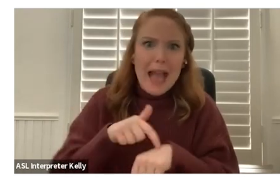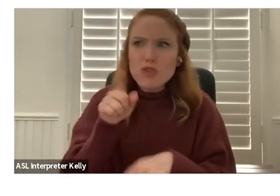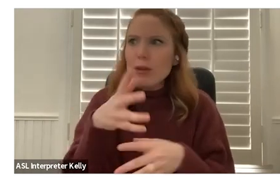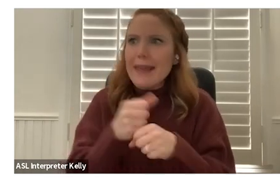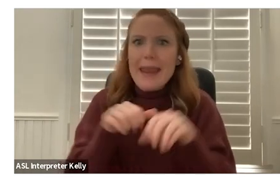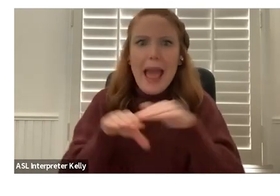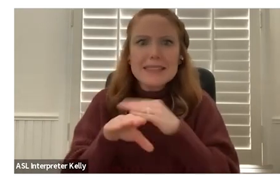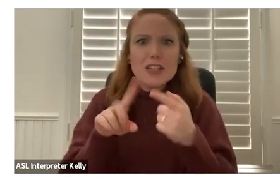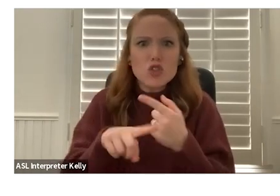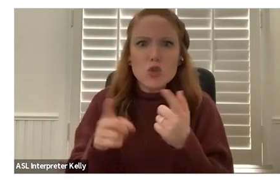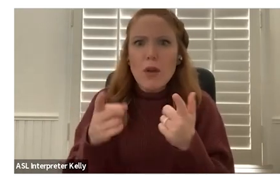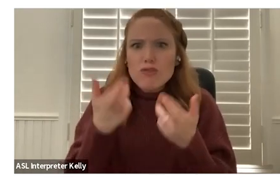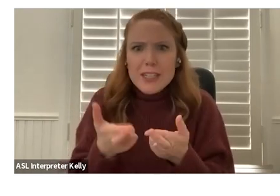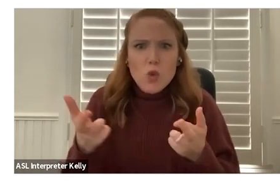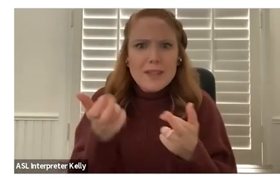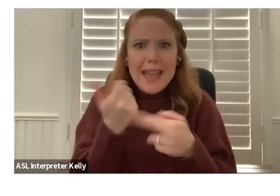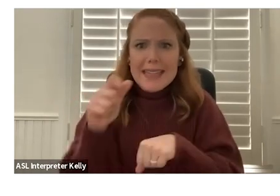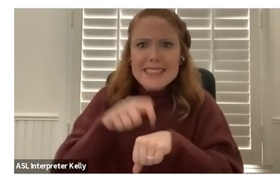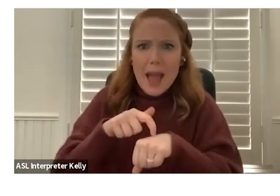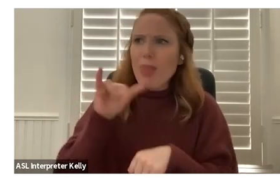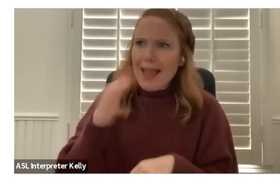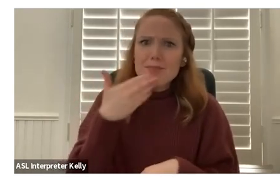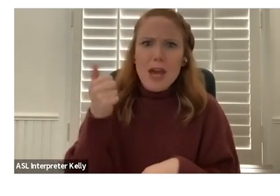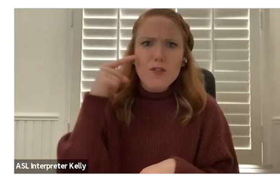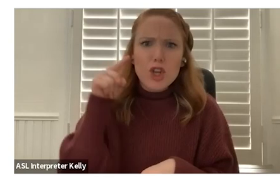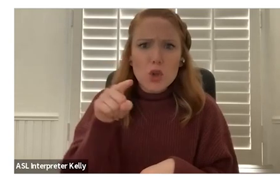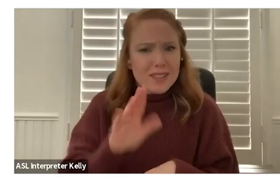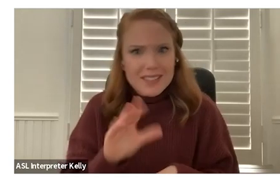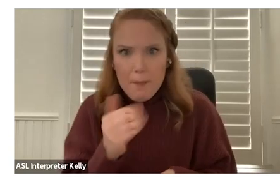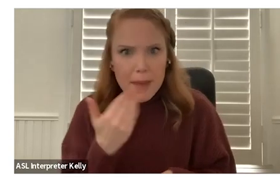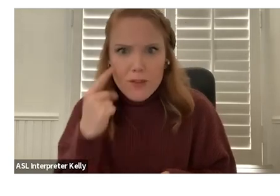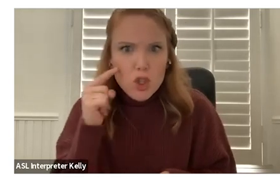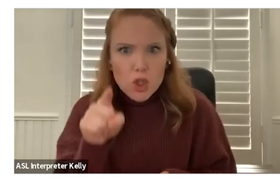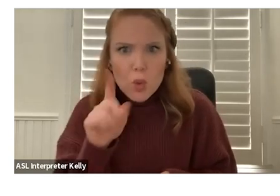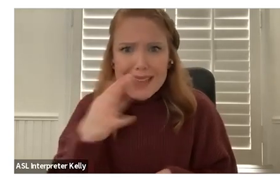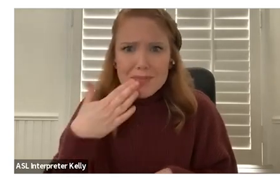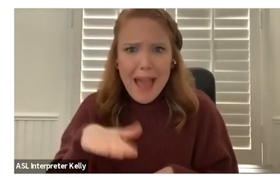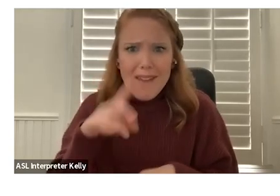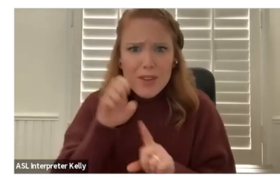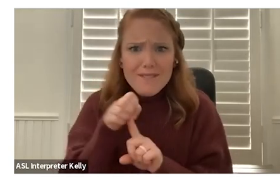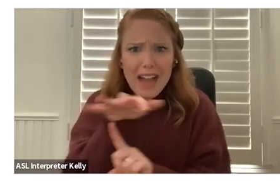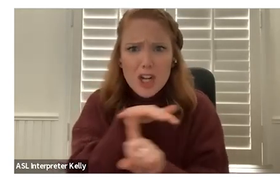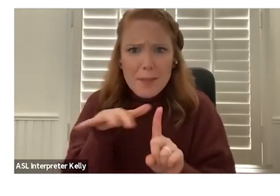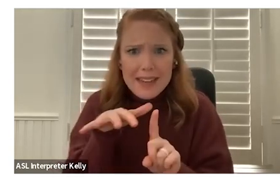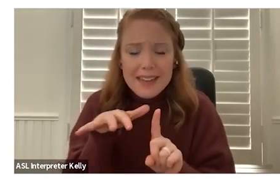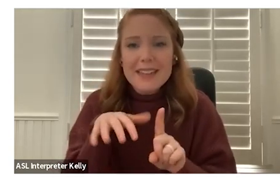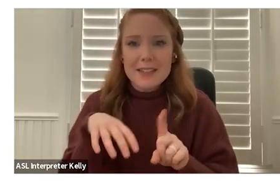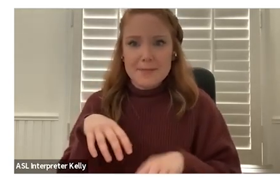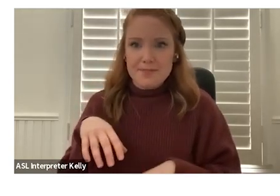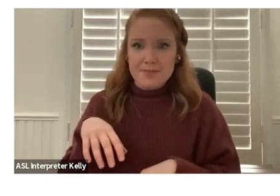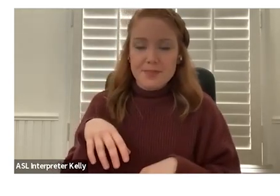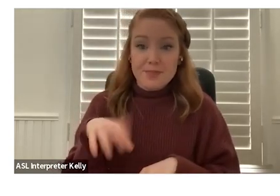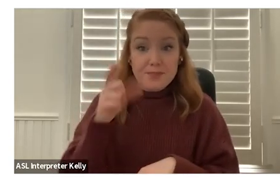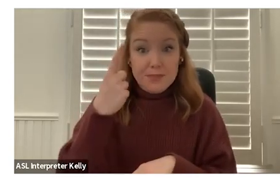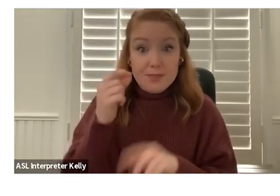it. But it is important to learn from these communities, because they have basically passed